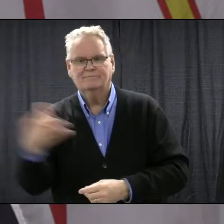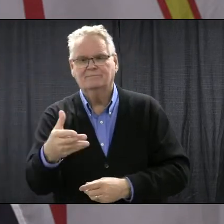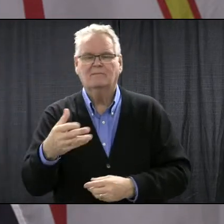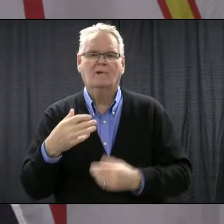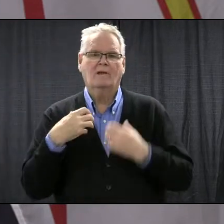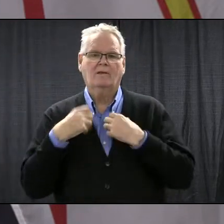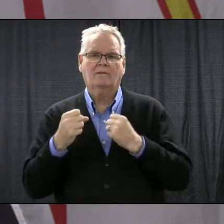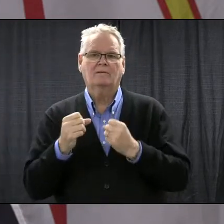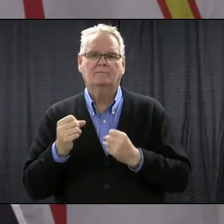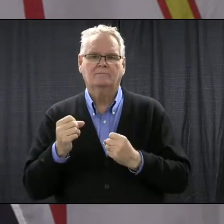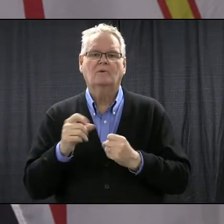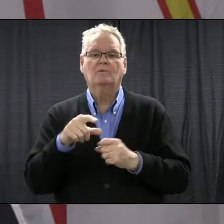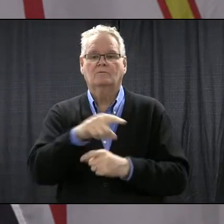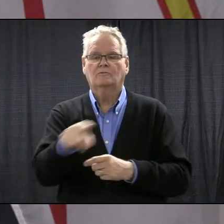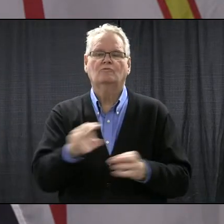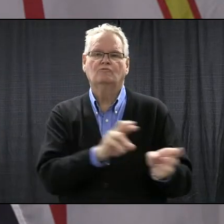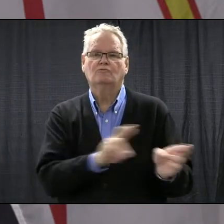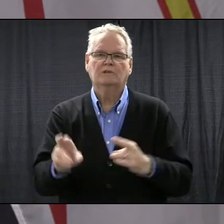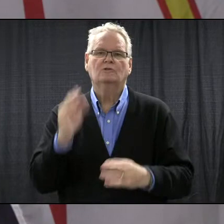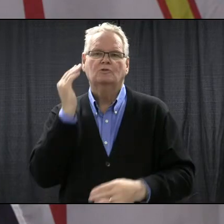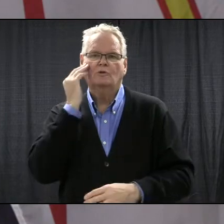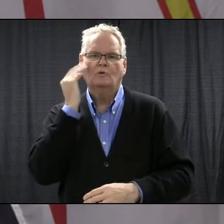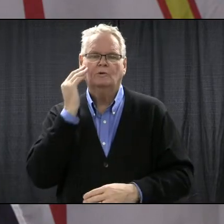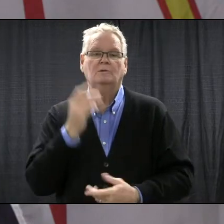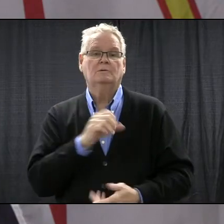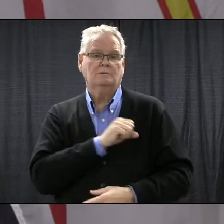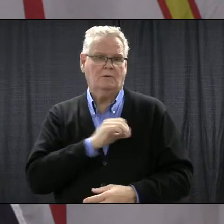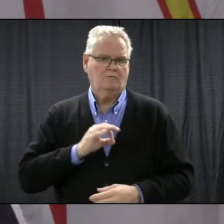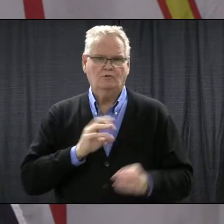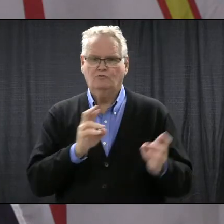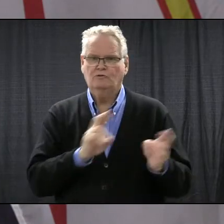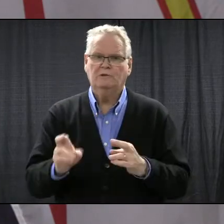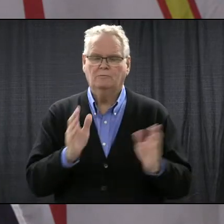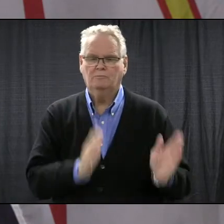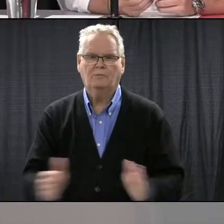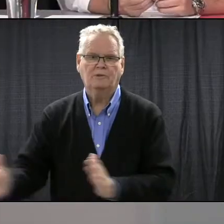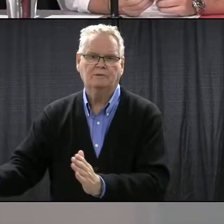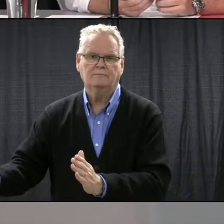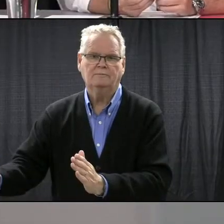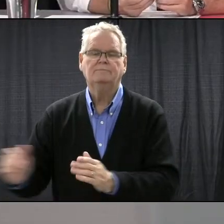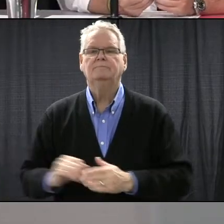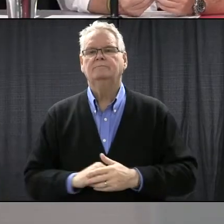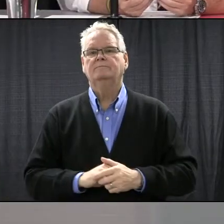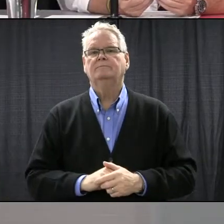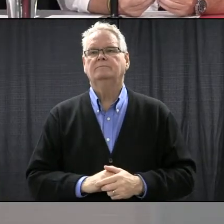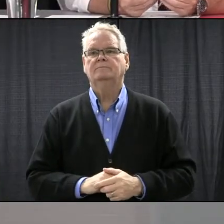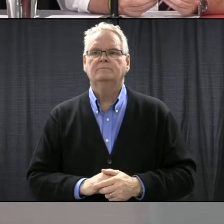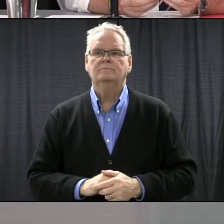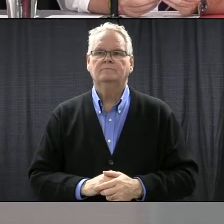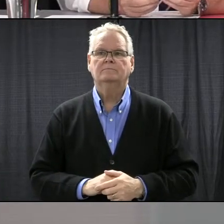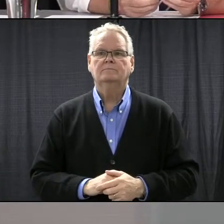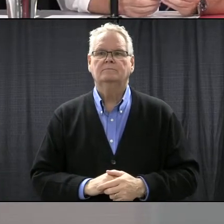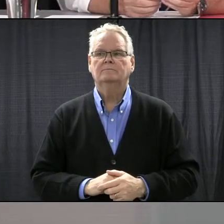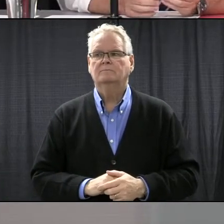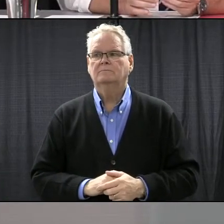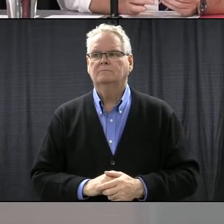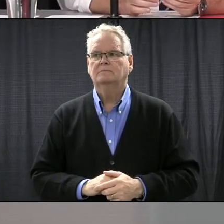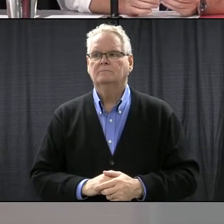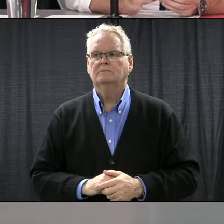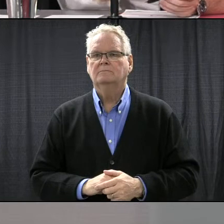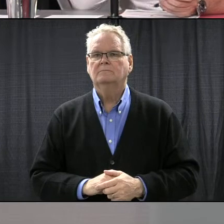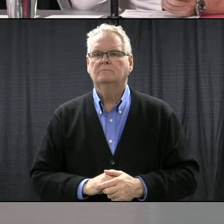you have There's any... also the ability, of course, pre-departure is something that we should encourage Yes. people to avail of as well. Can you just explain